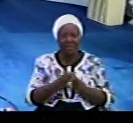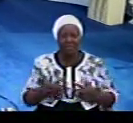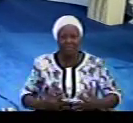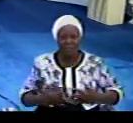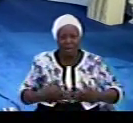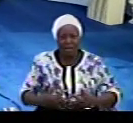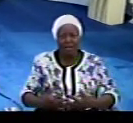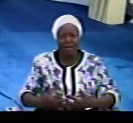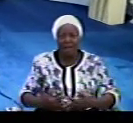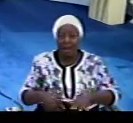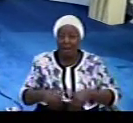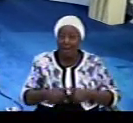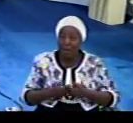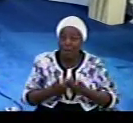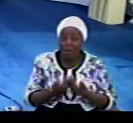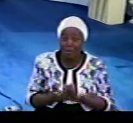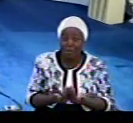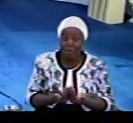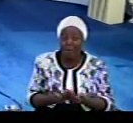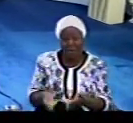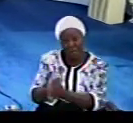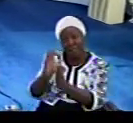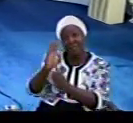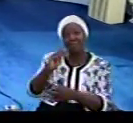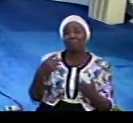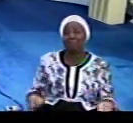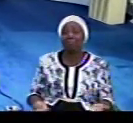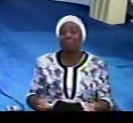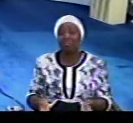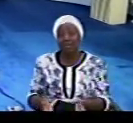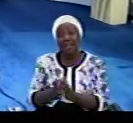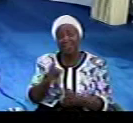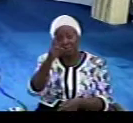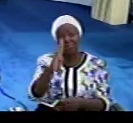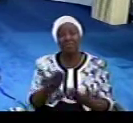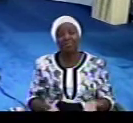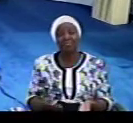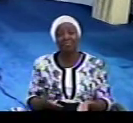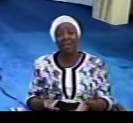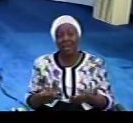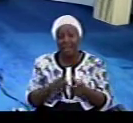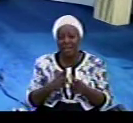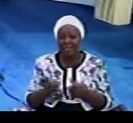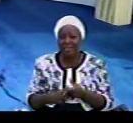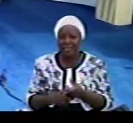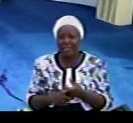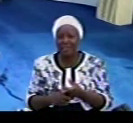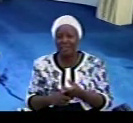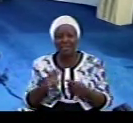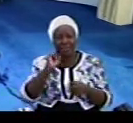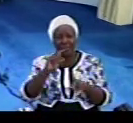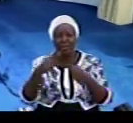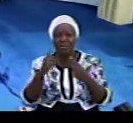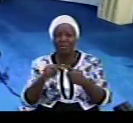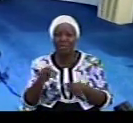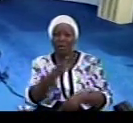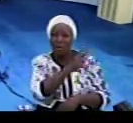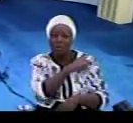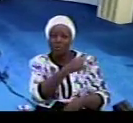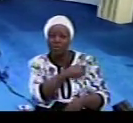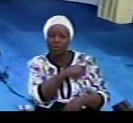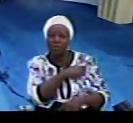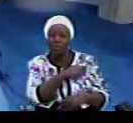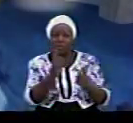How? Go and ask them. And then she went to the hospital, to that doctor, and said, doctor,